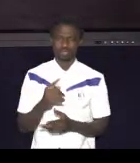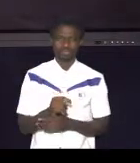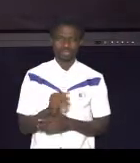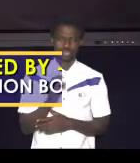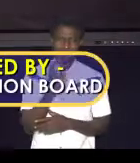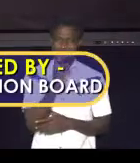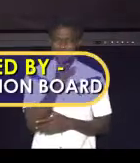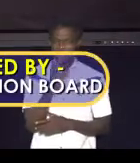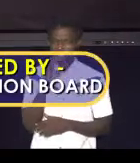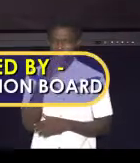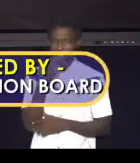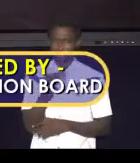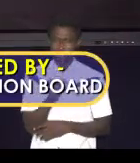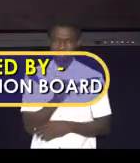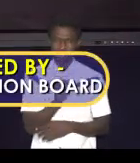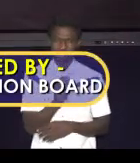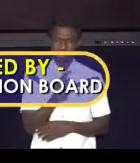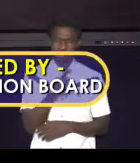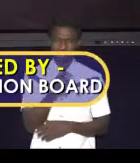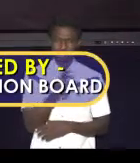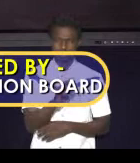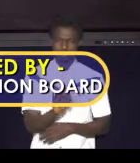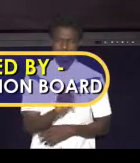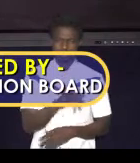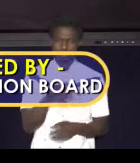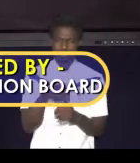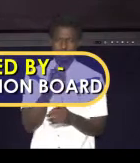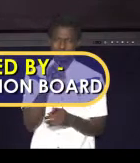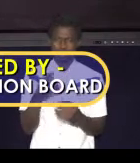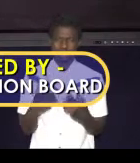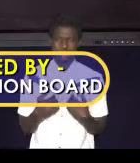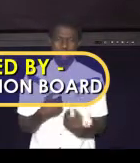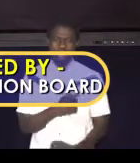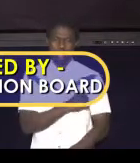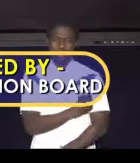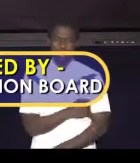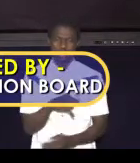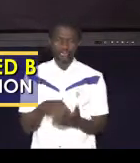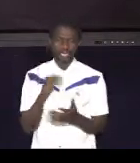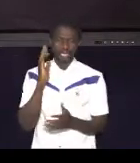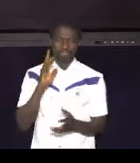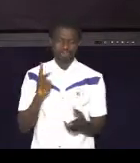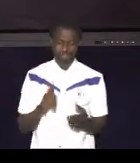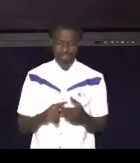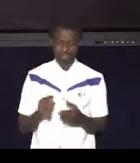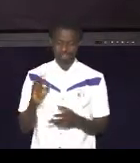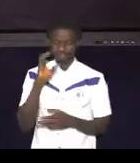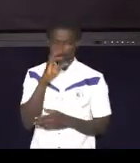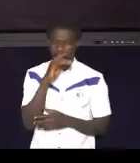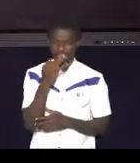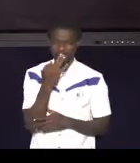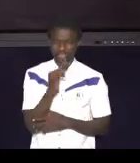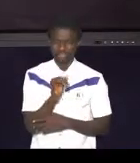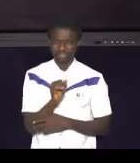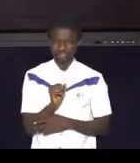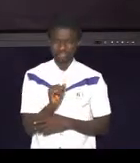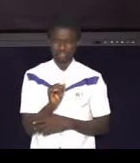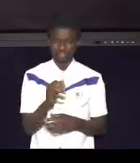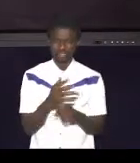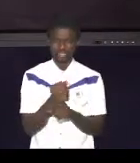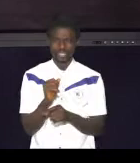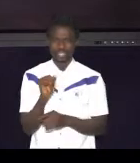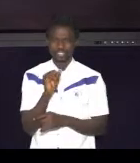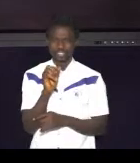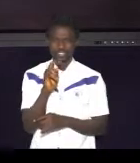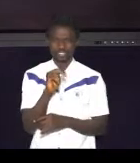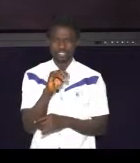chances of injury. When you have stamina, it will reduce the chances of